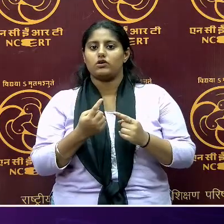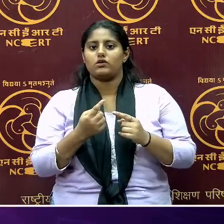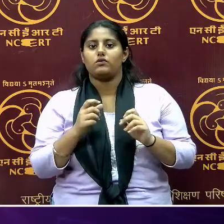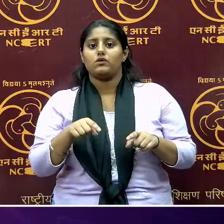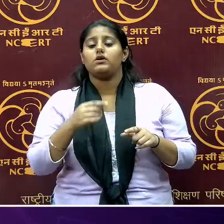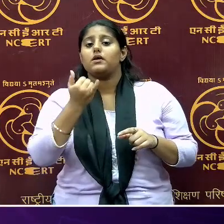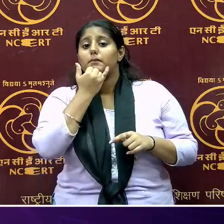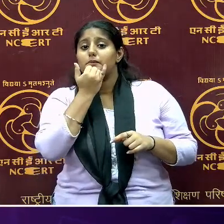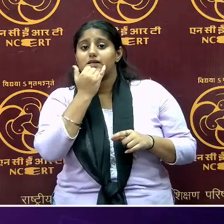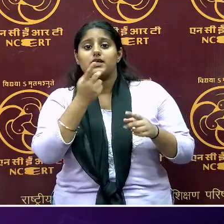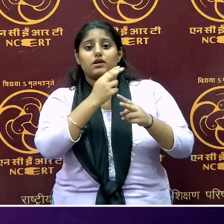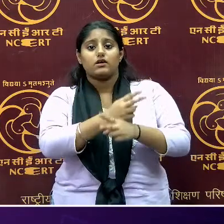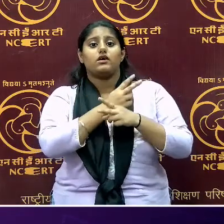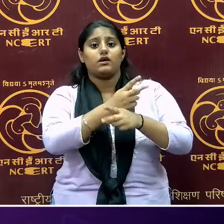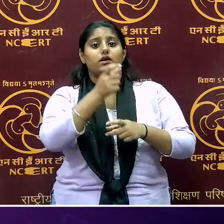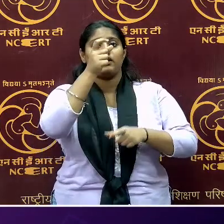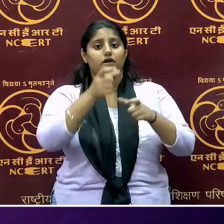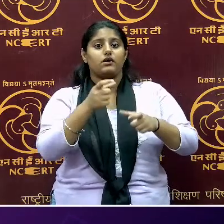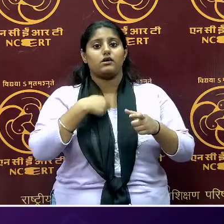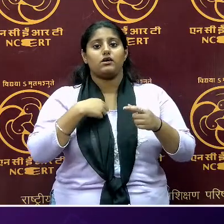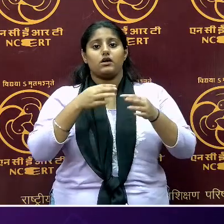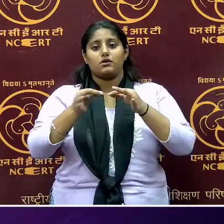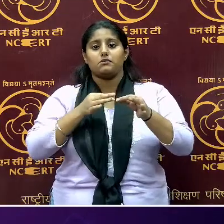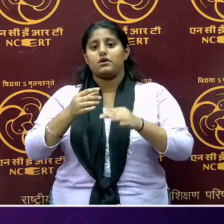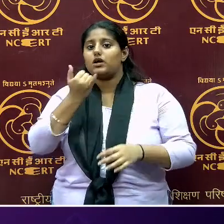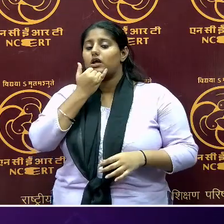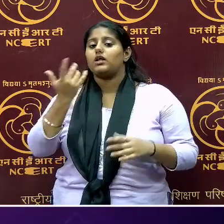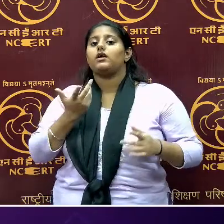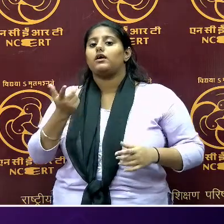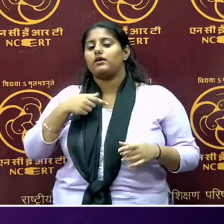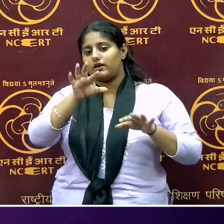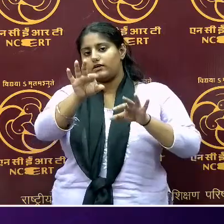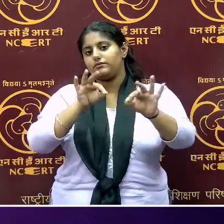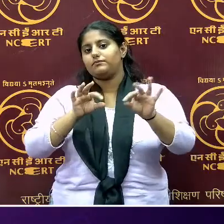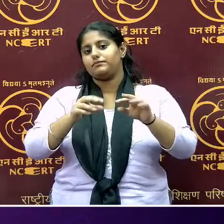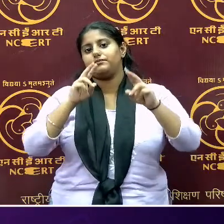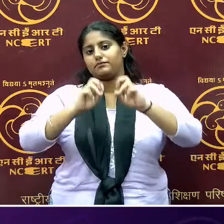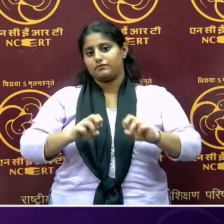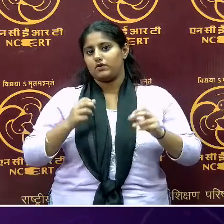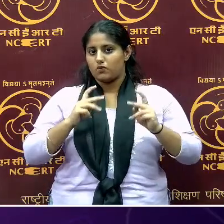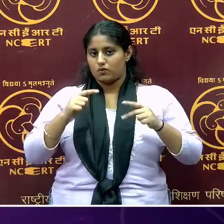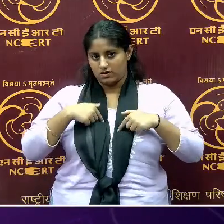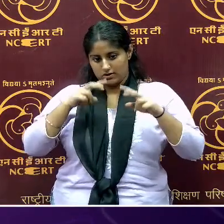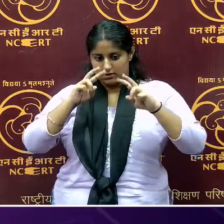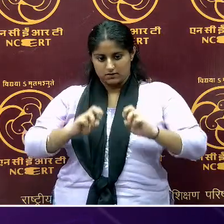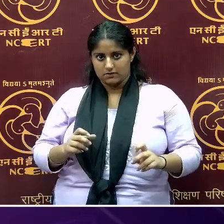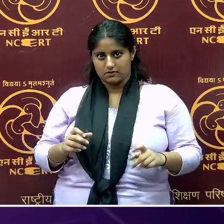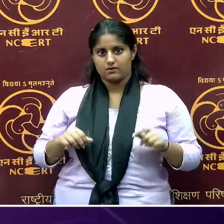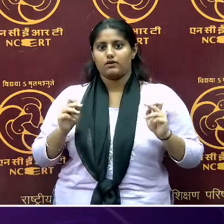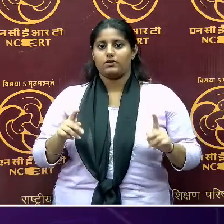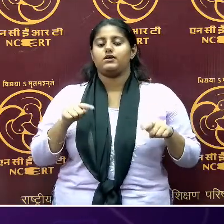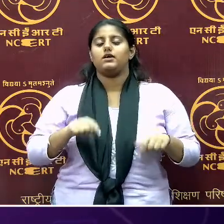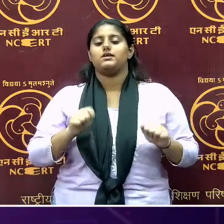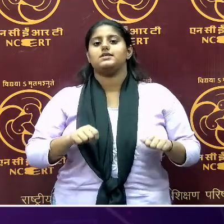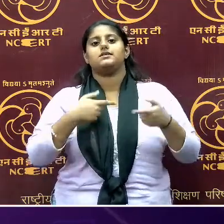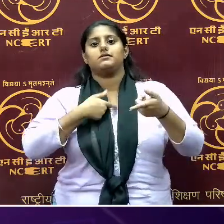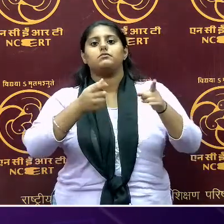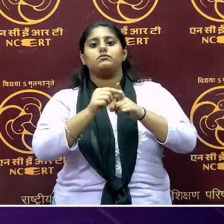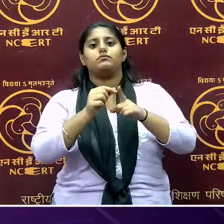in the caretaker's explanation? Let us see can here. We find it? Yeah. We'll do and see. See, here is